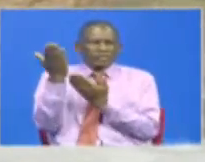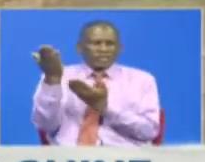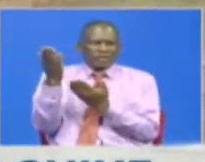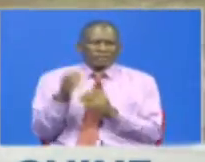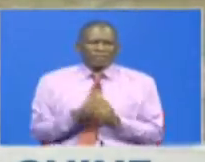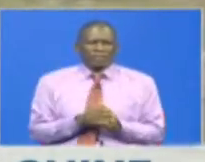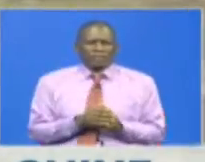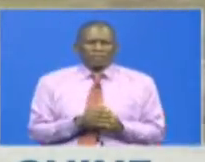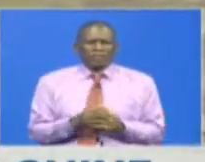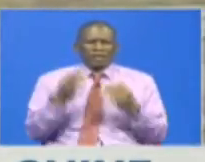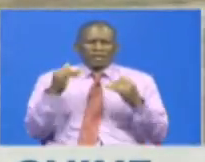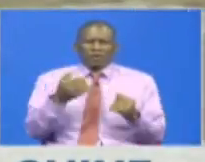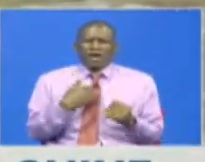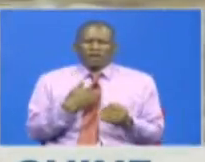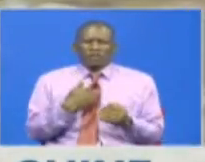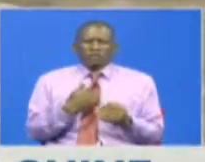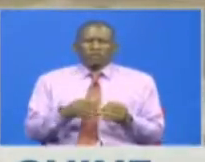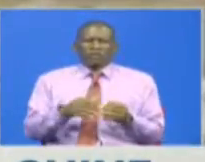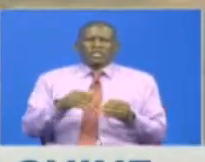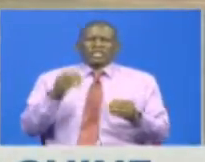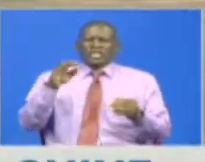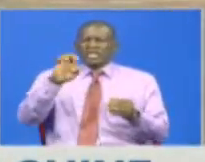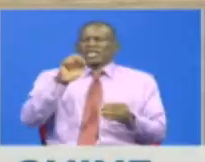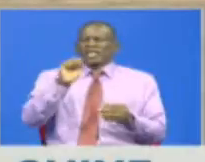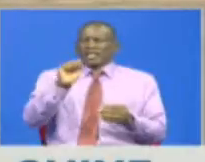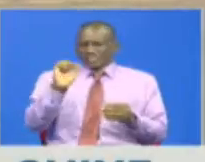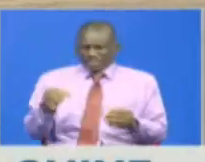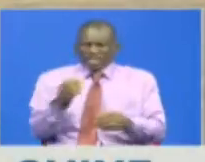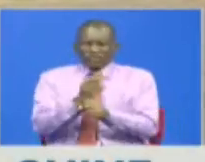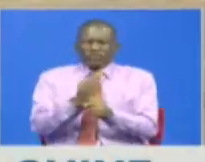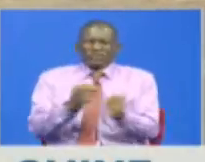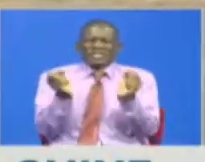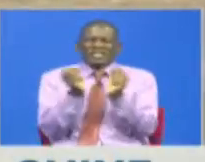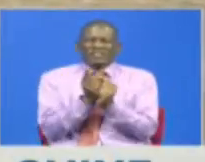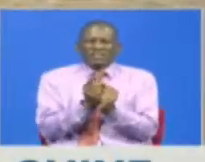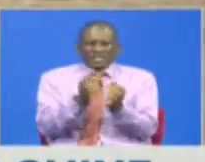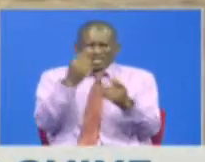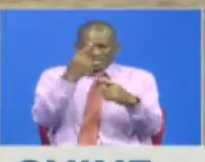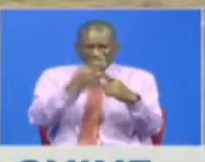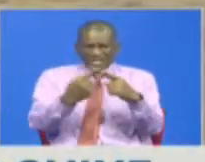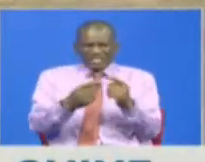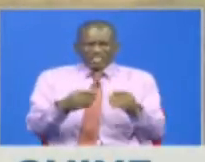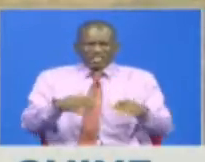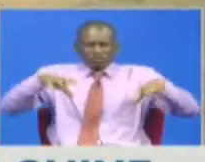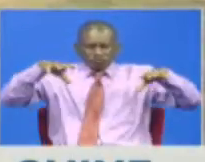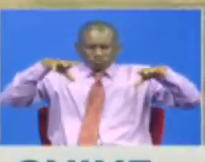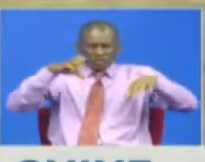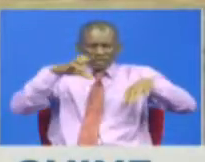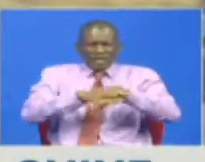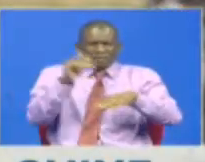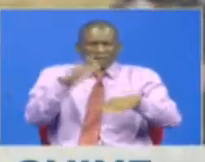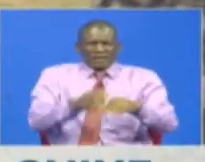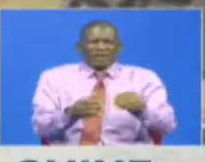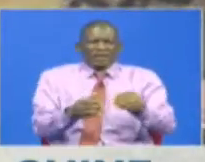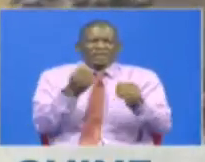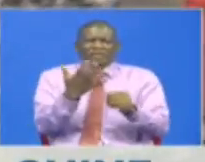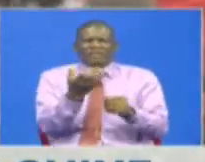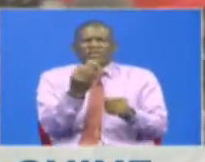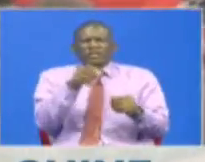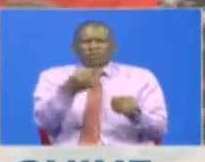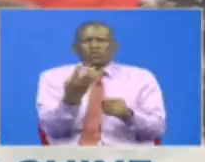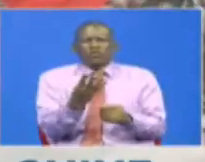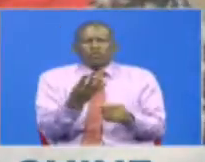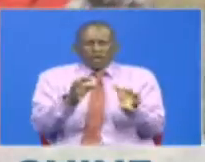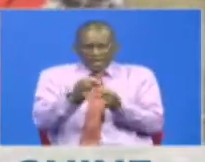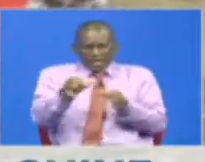It had taken the anti-graft body 11 years to recover this massive 53.4-acre piece of land, which